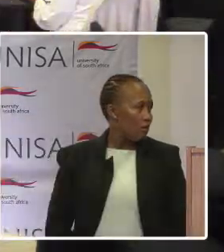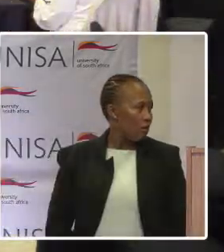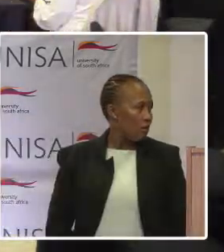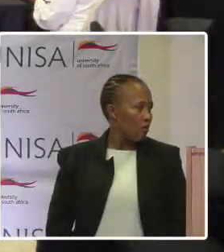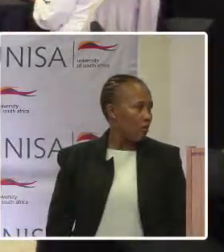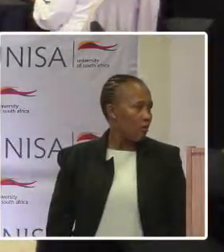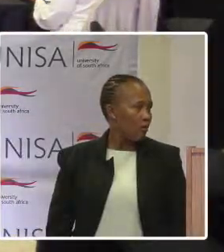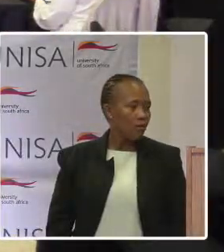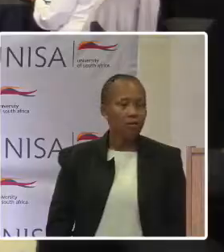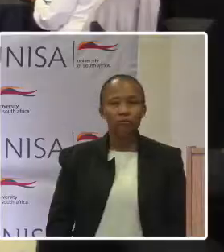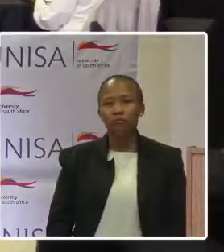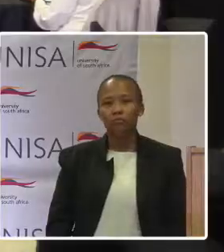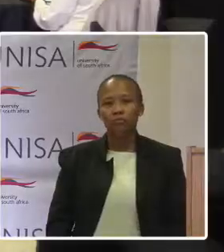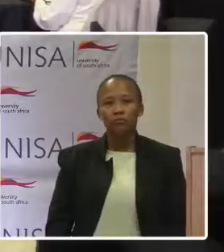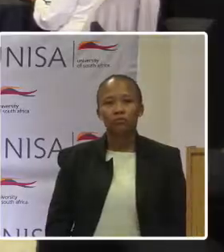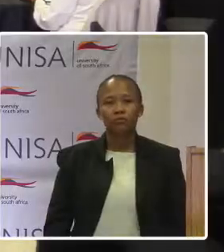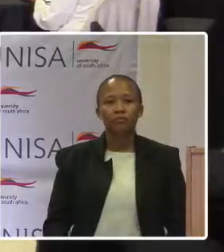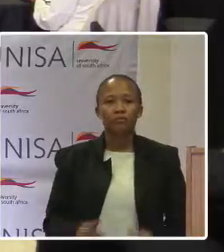My name is Siposen Kosi.